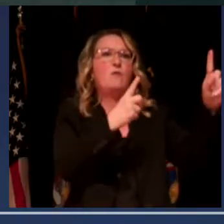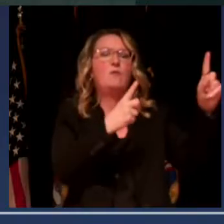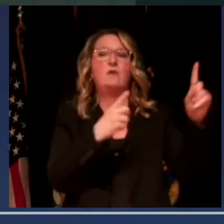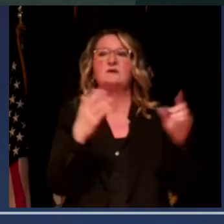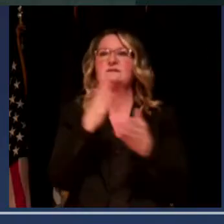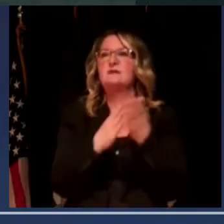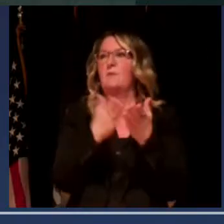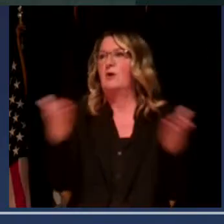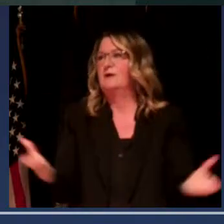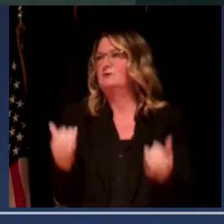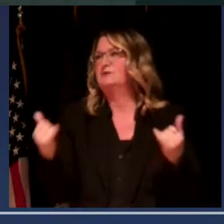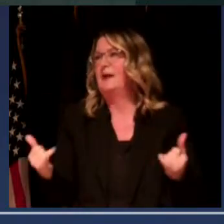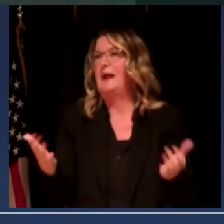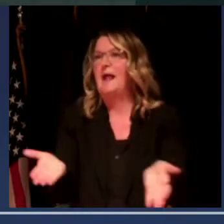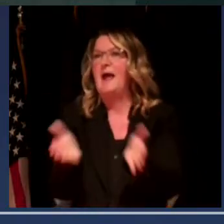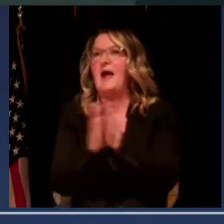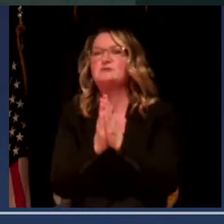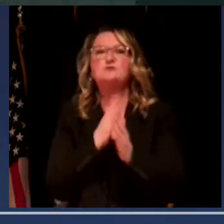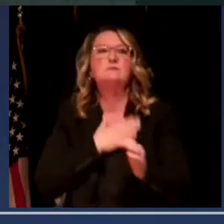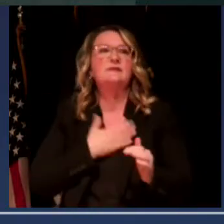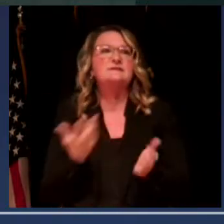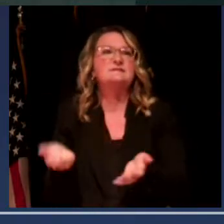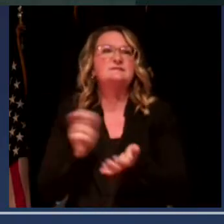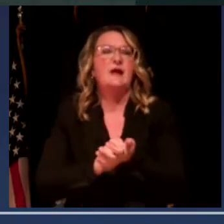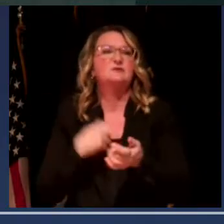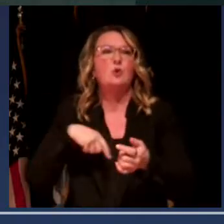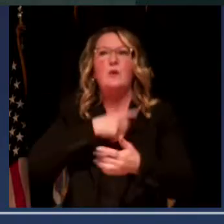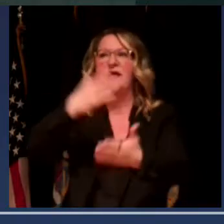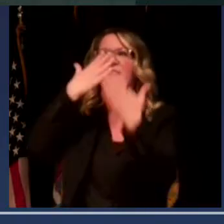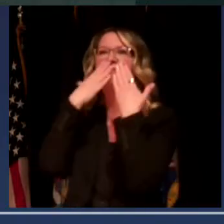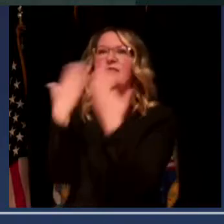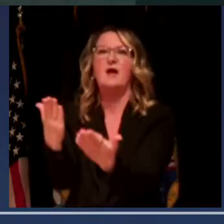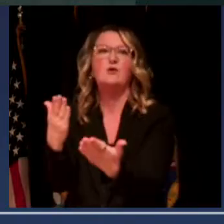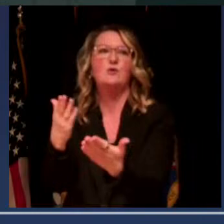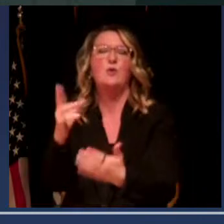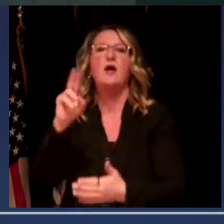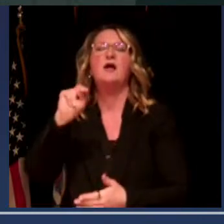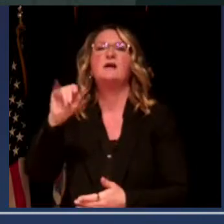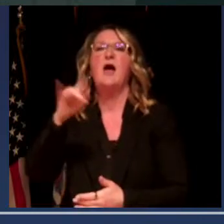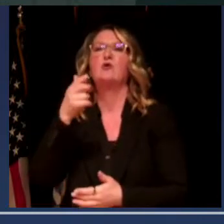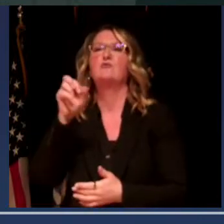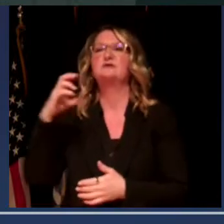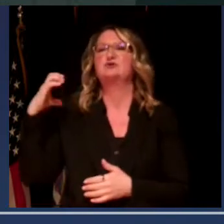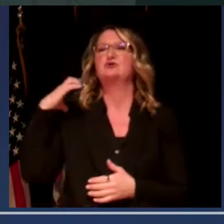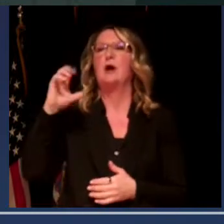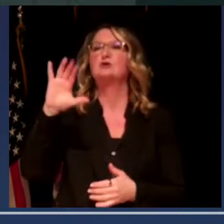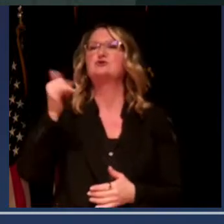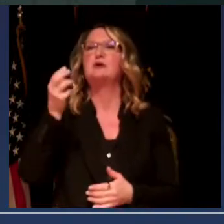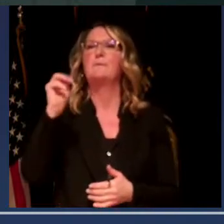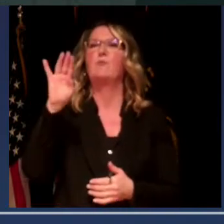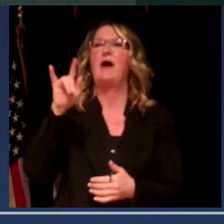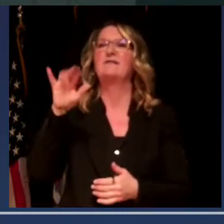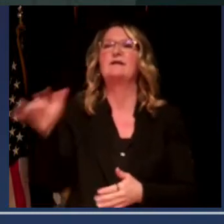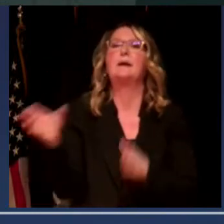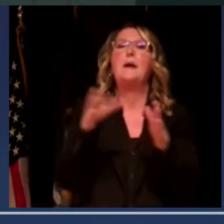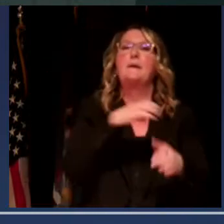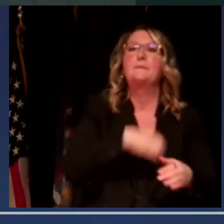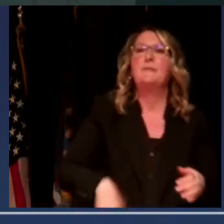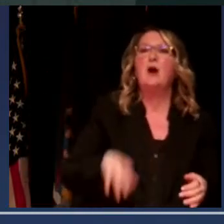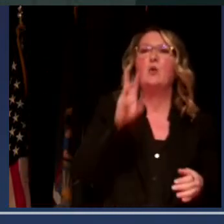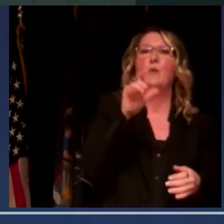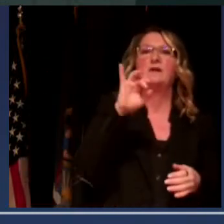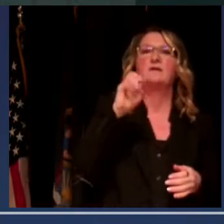are here today. And I ask you to stand so we may all thank you. Niagara Region Chair Jim Bradley, Fort Erie Mayor Way